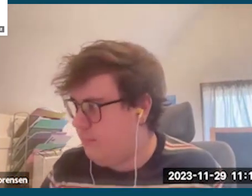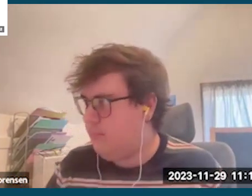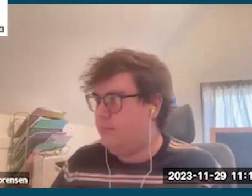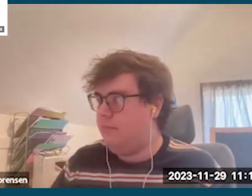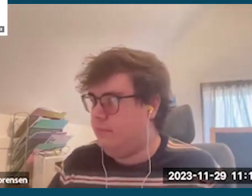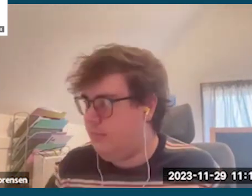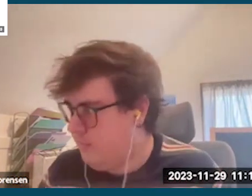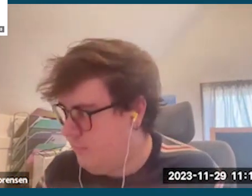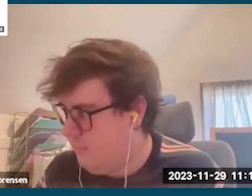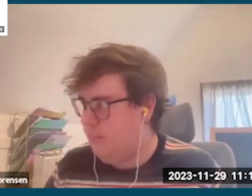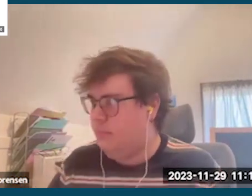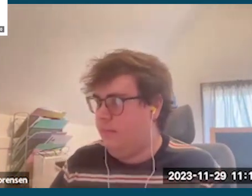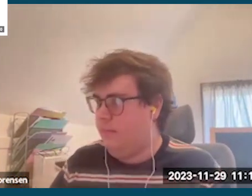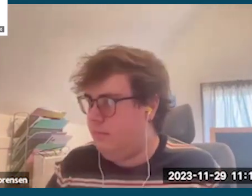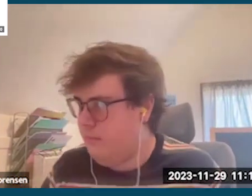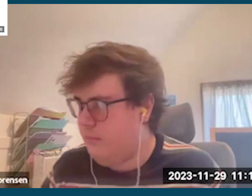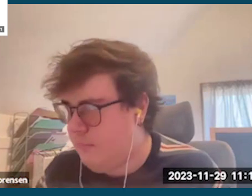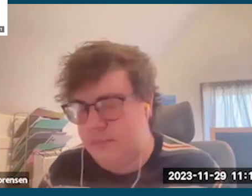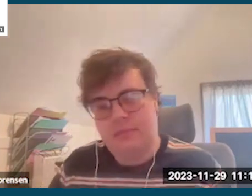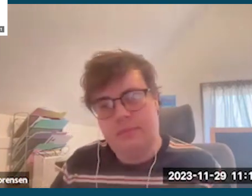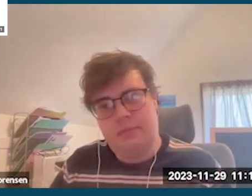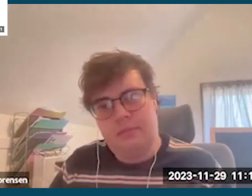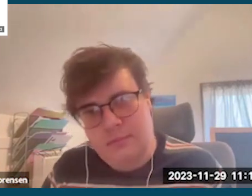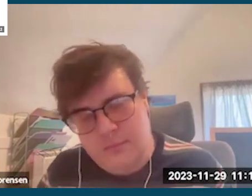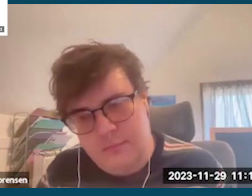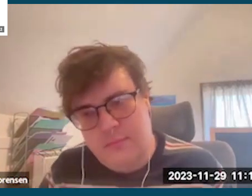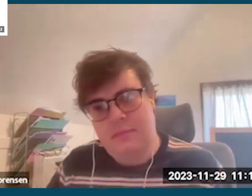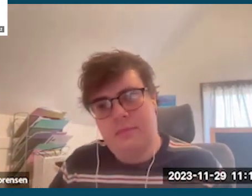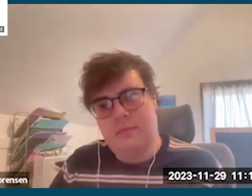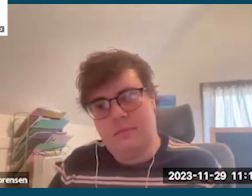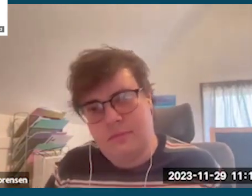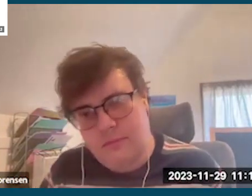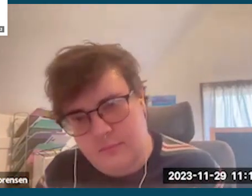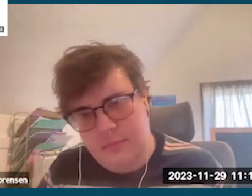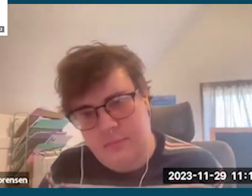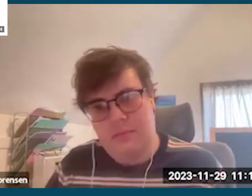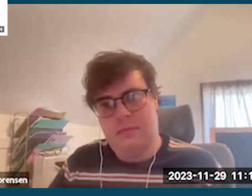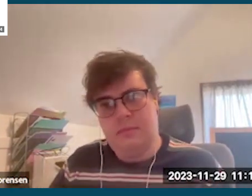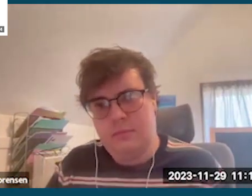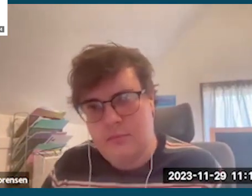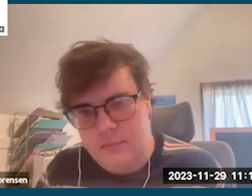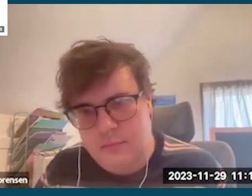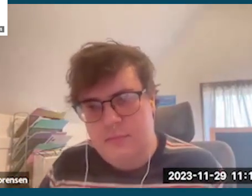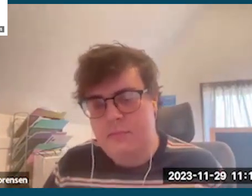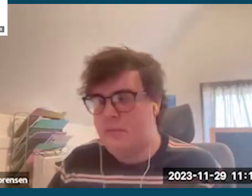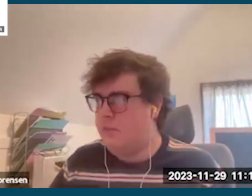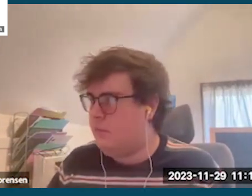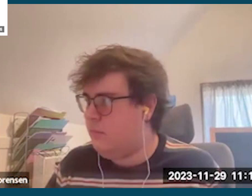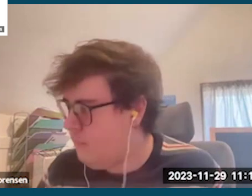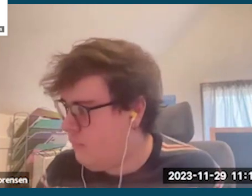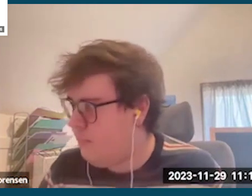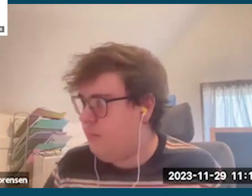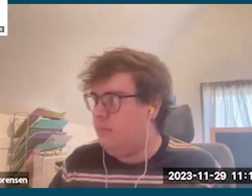it's possible they won't understand all of it, but at least they will have some information rather than none.